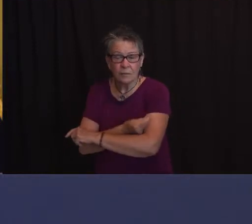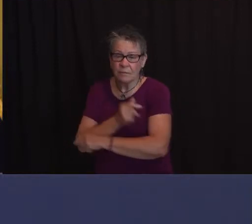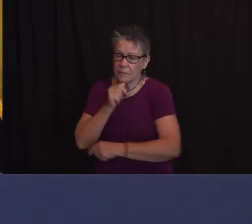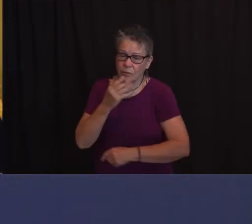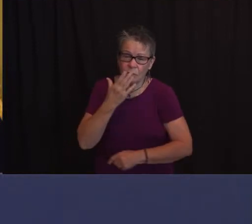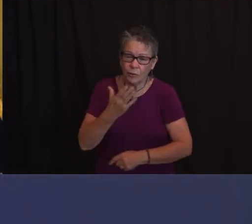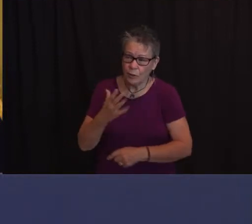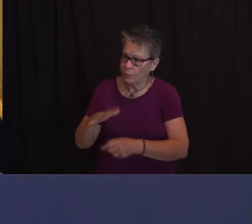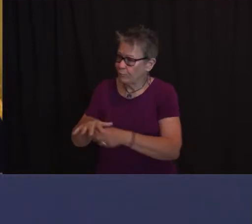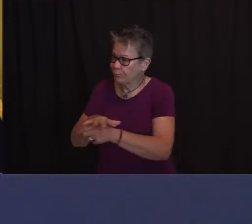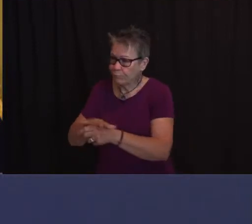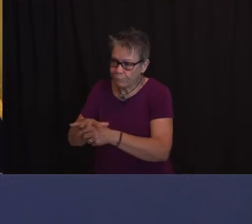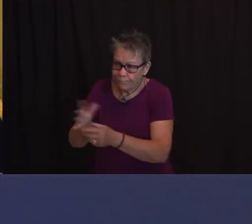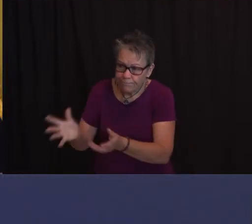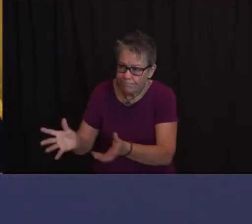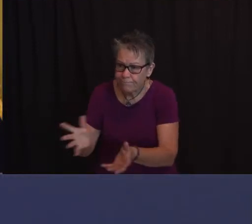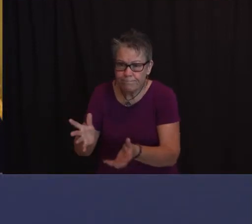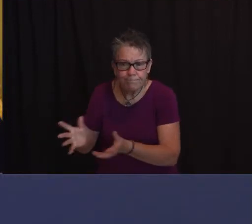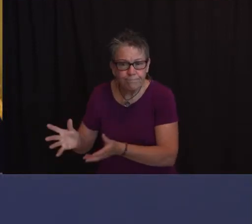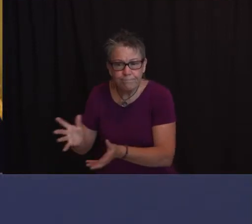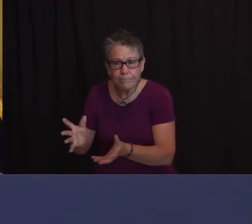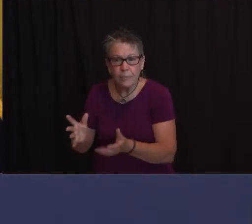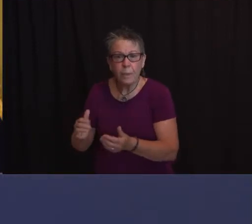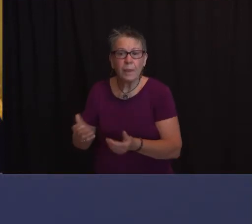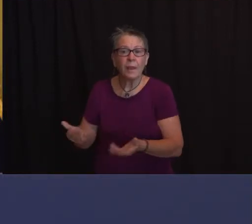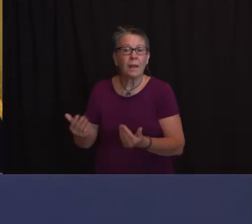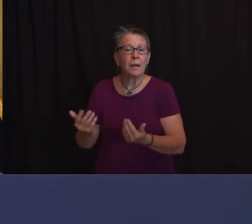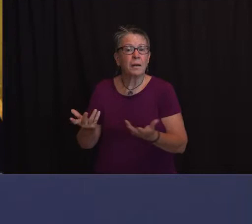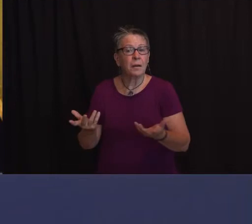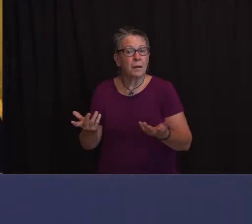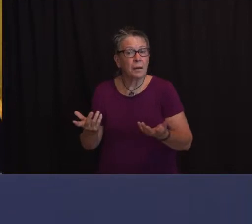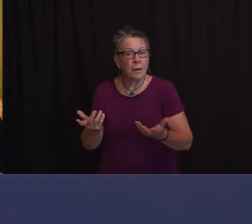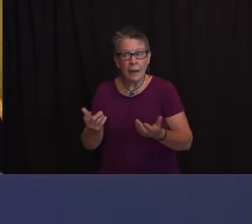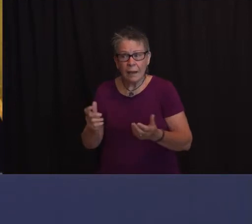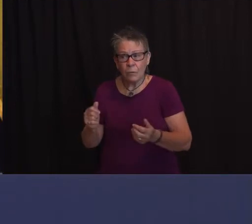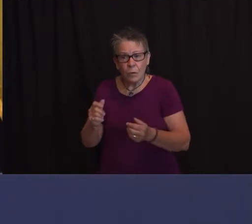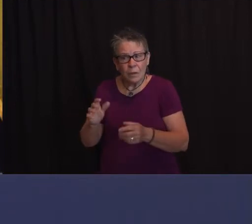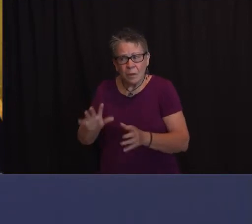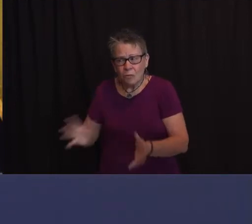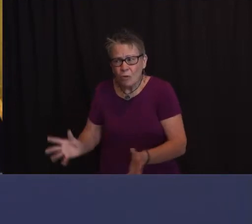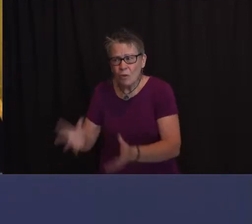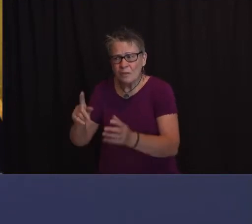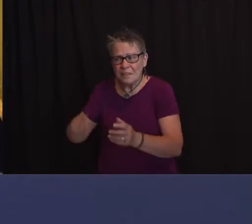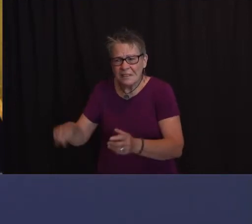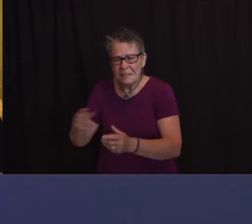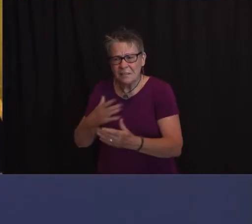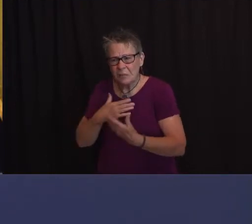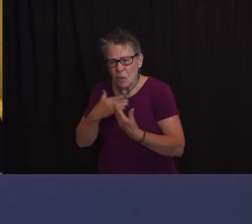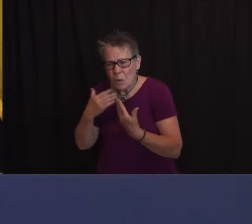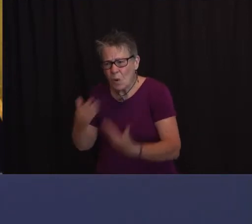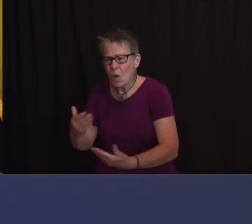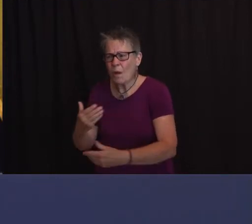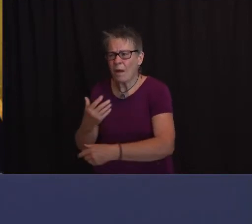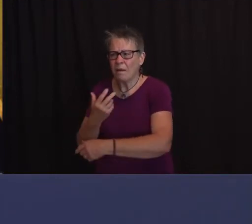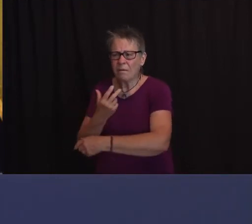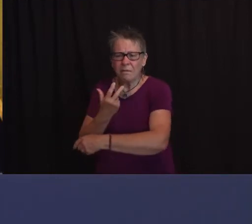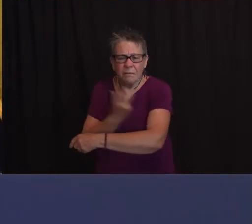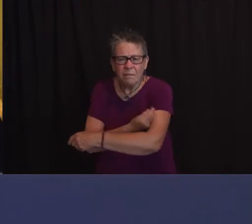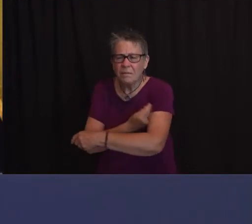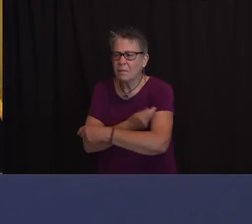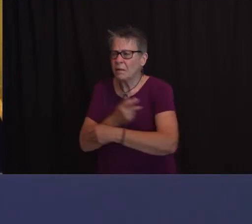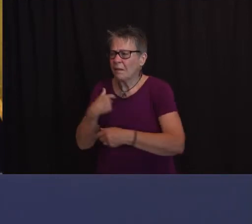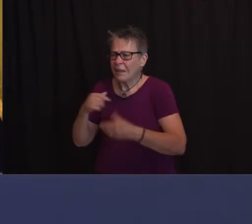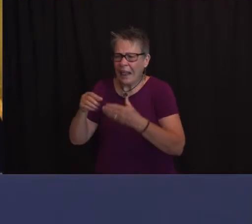extra effort using role models, faith leaders, doctors, nurses, at a big, deep, robust